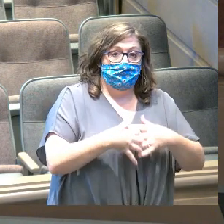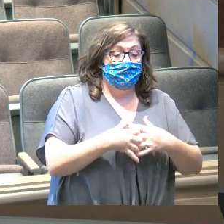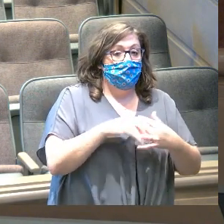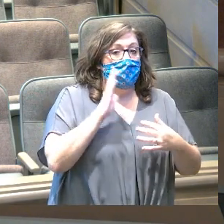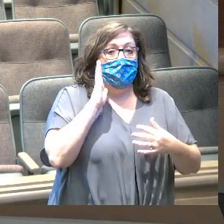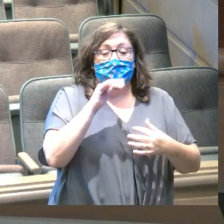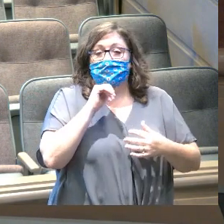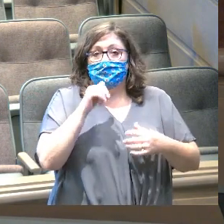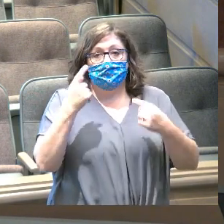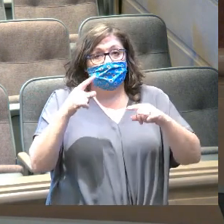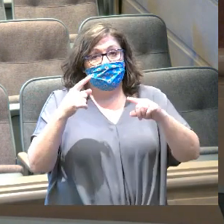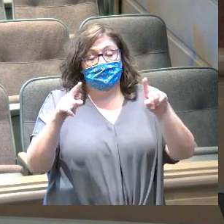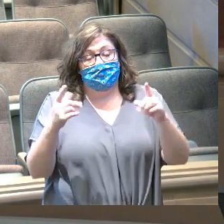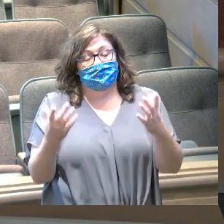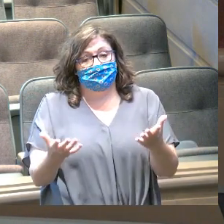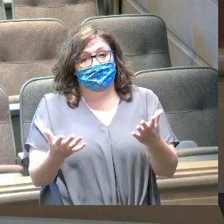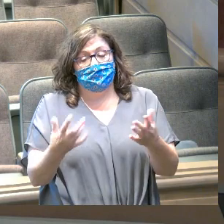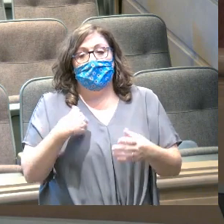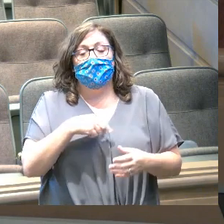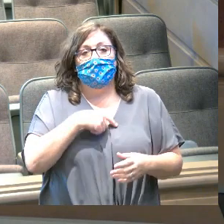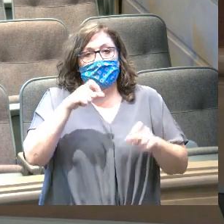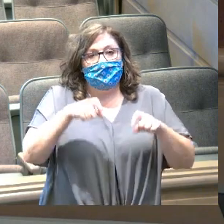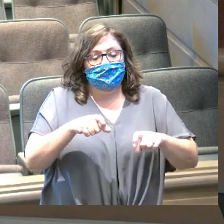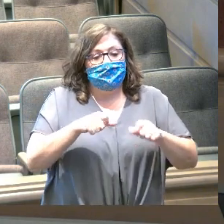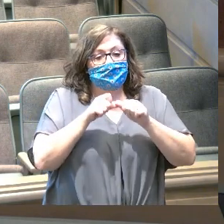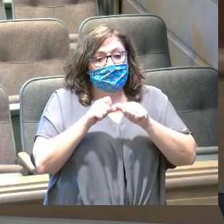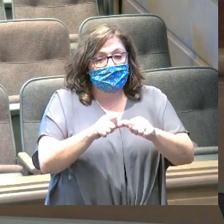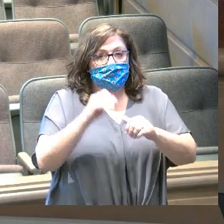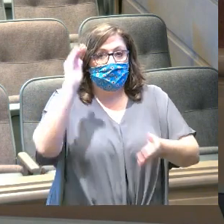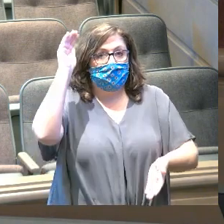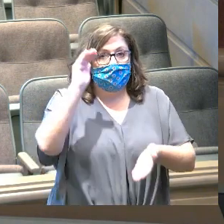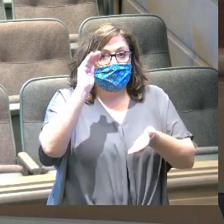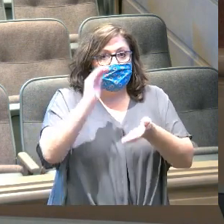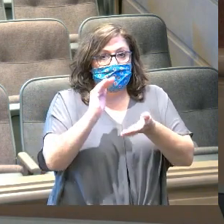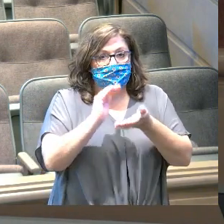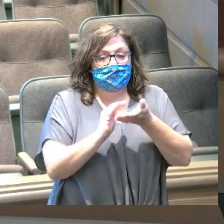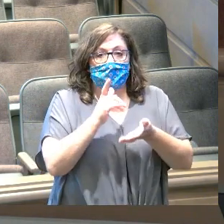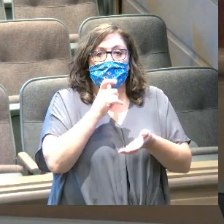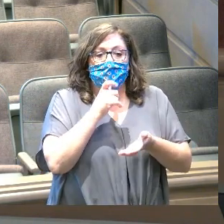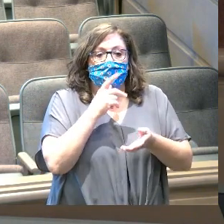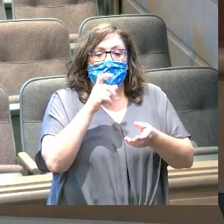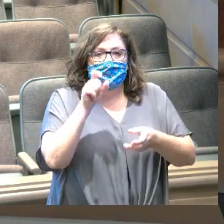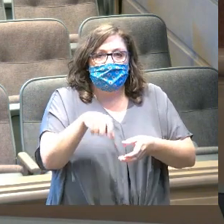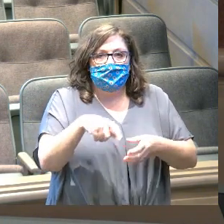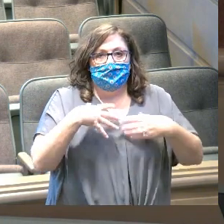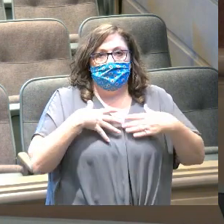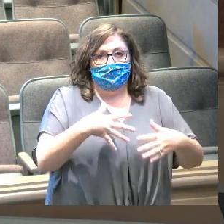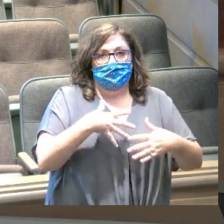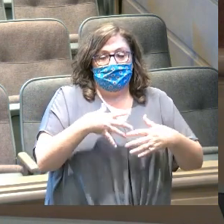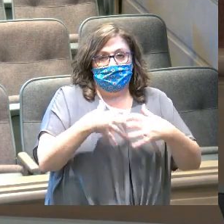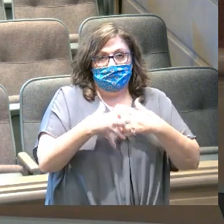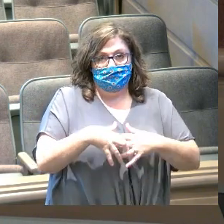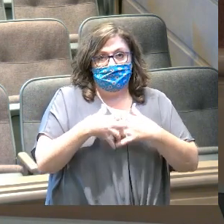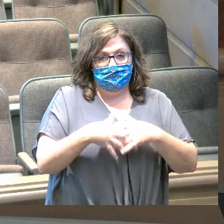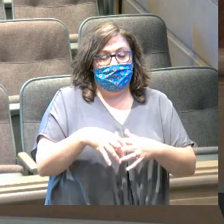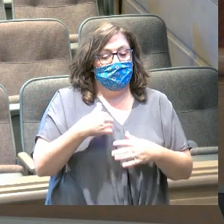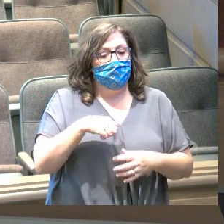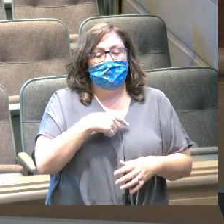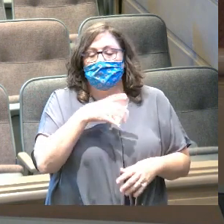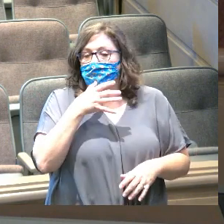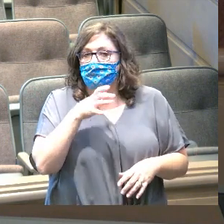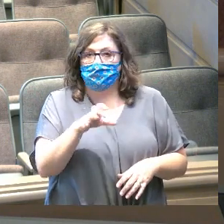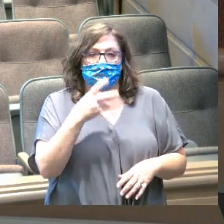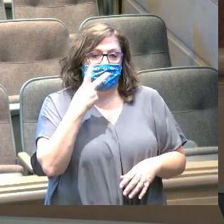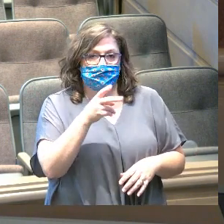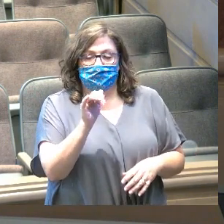do is continue to lessen the number of people that are getting on respirators, because we don't want to see that happen. And we also have to